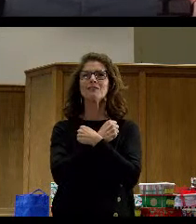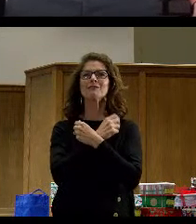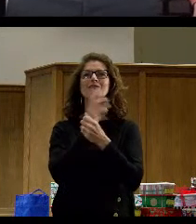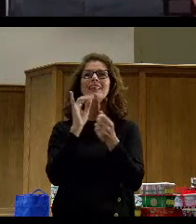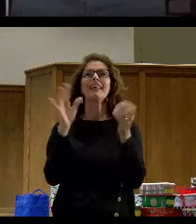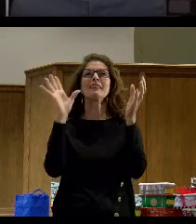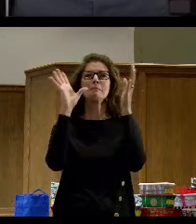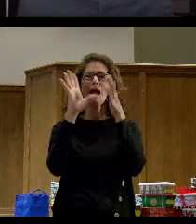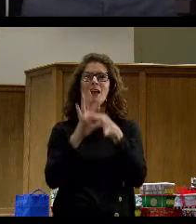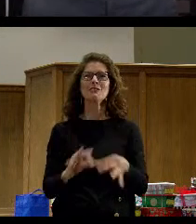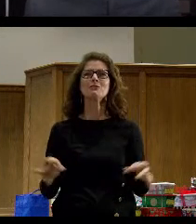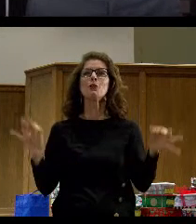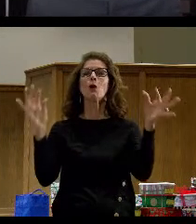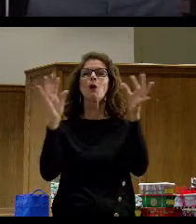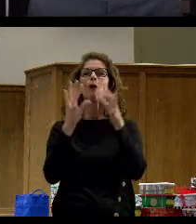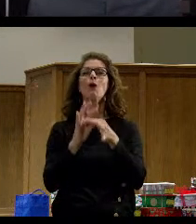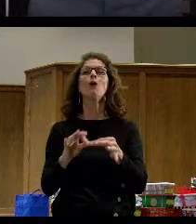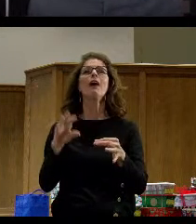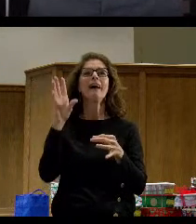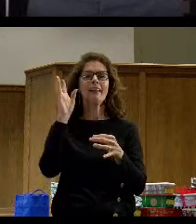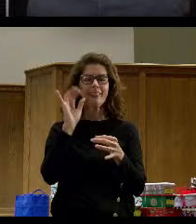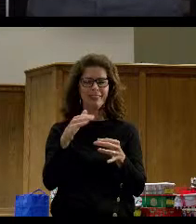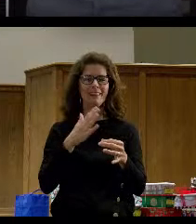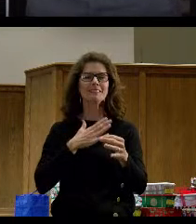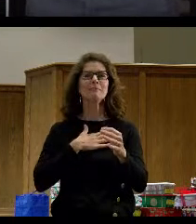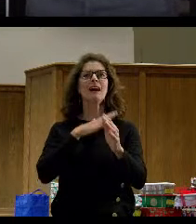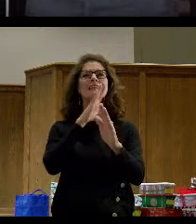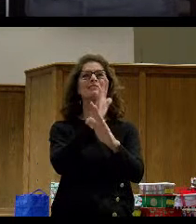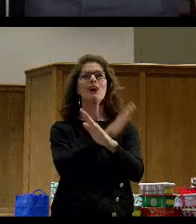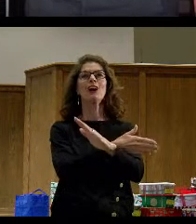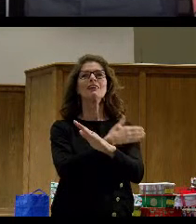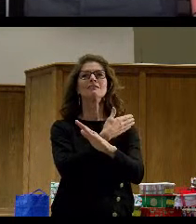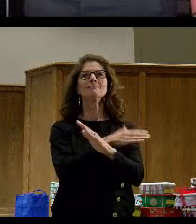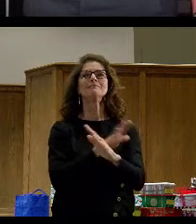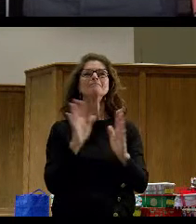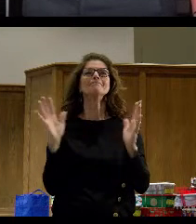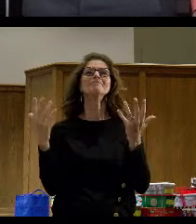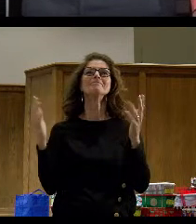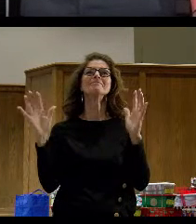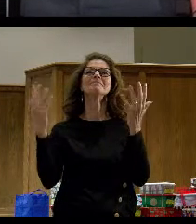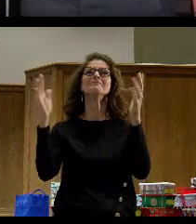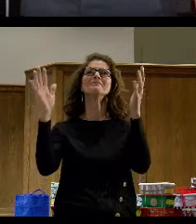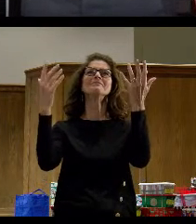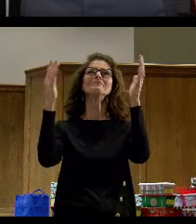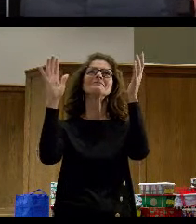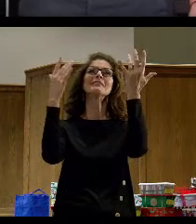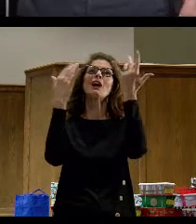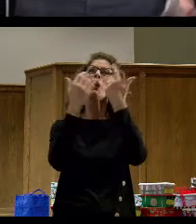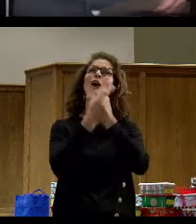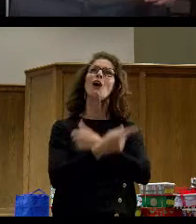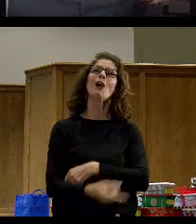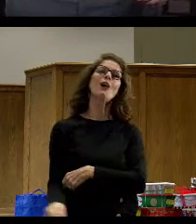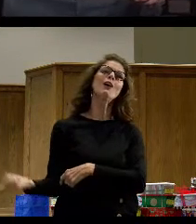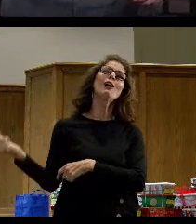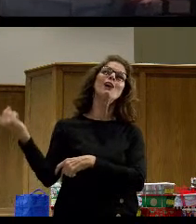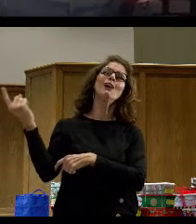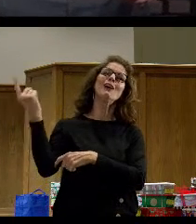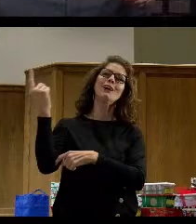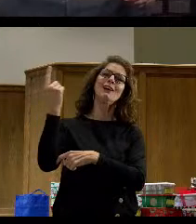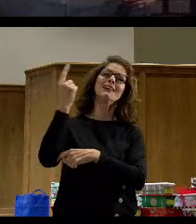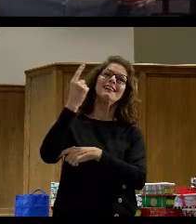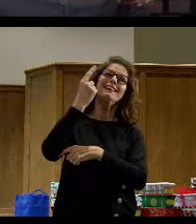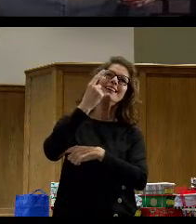my story, this is my song, praising my Savior all the